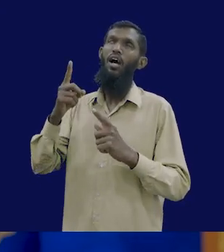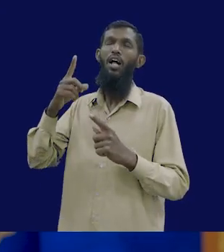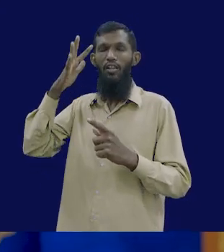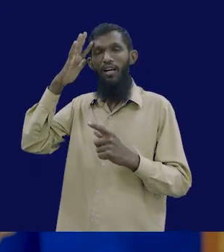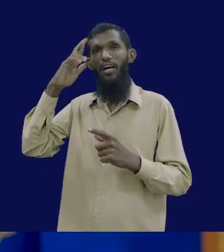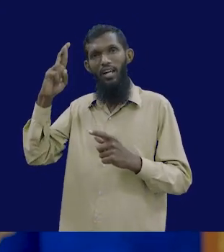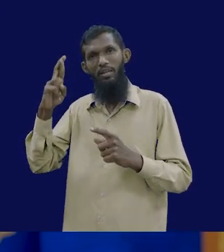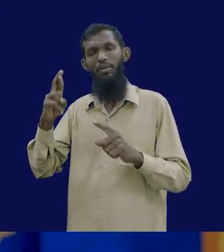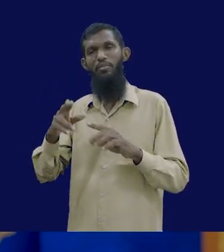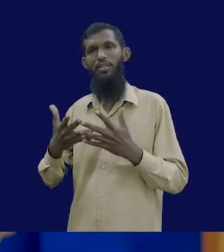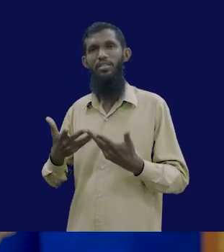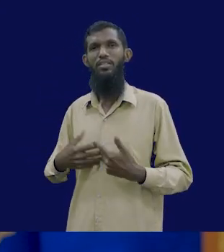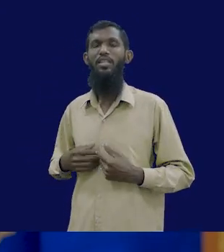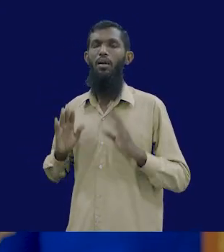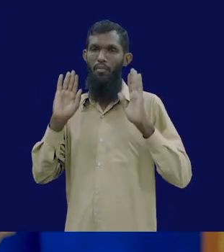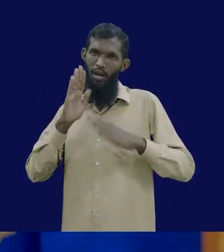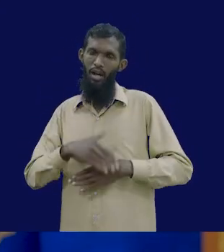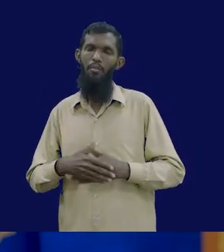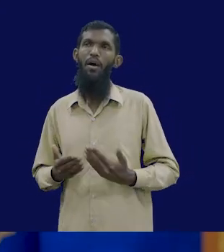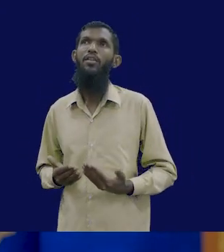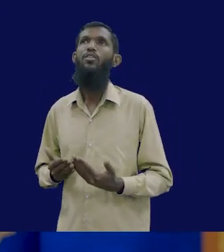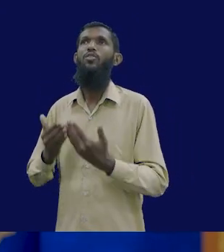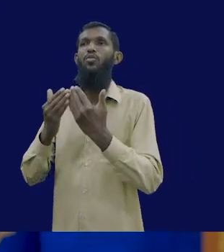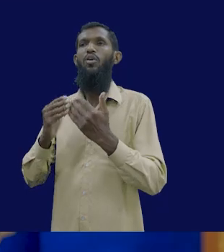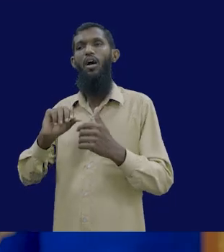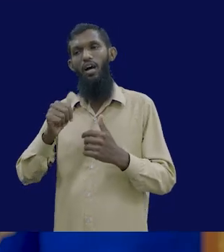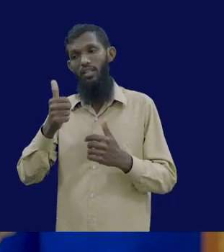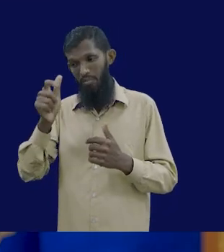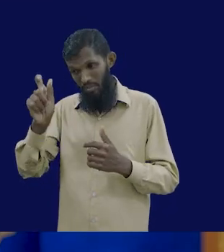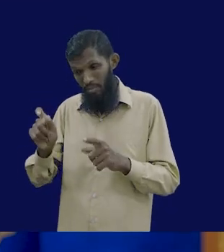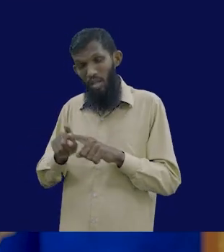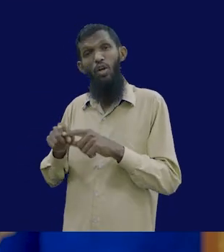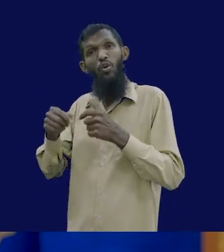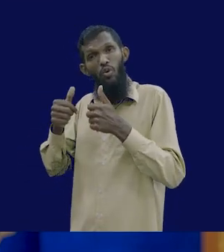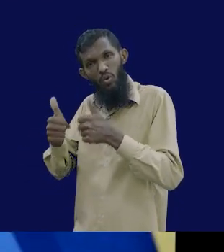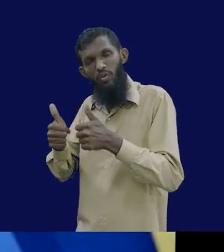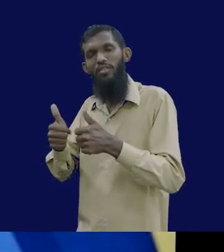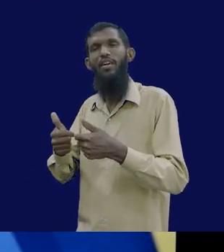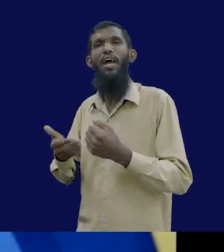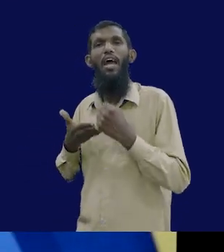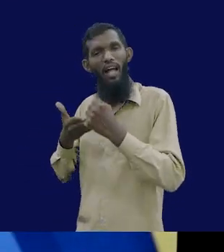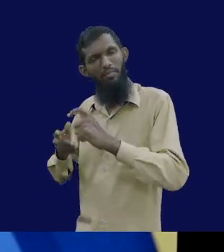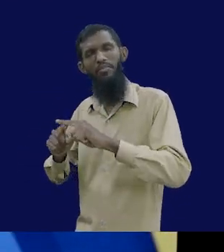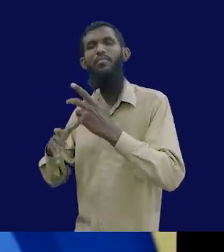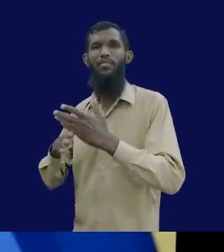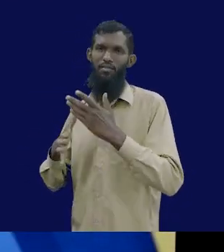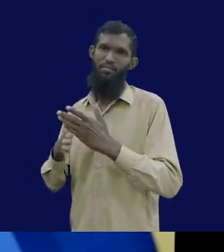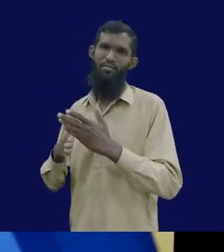remembrance, supplications, prayer, and being good to others. And